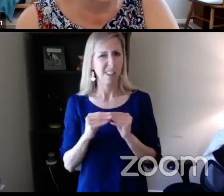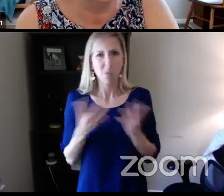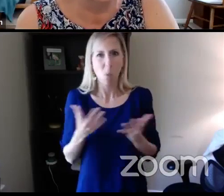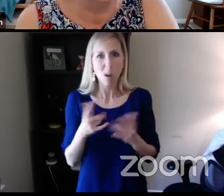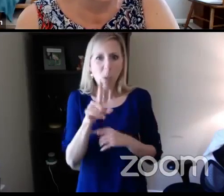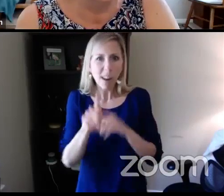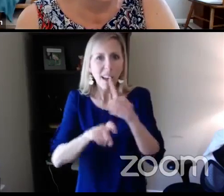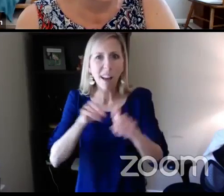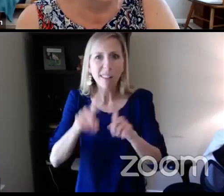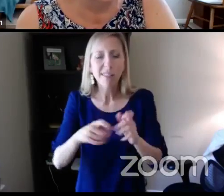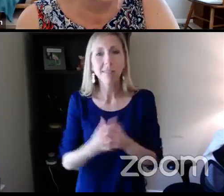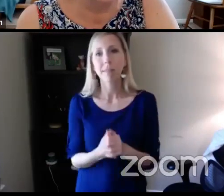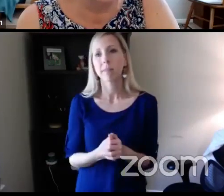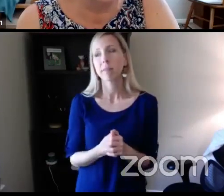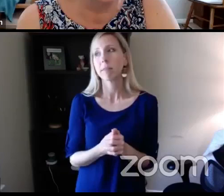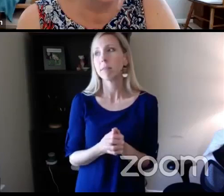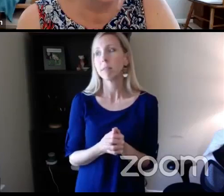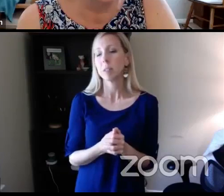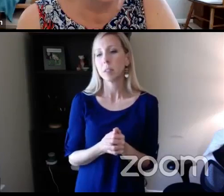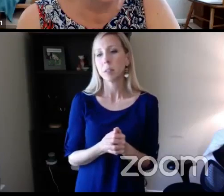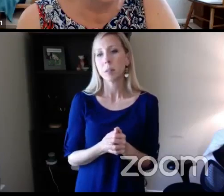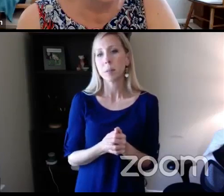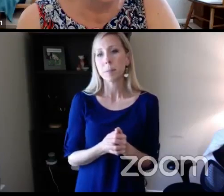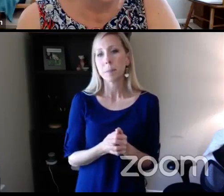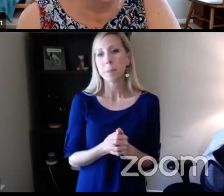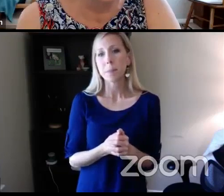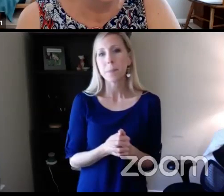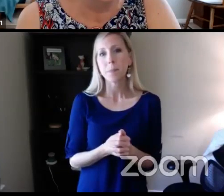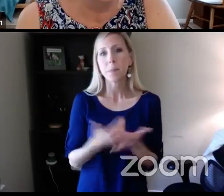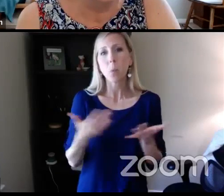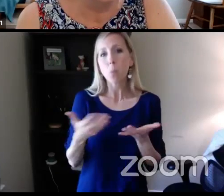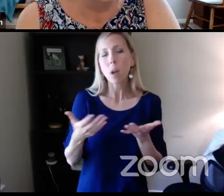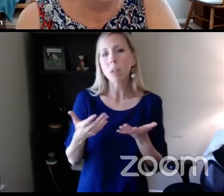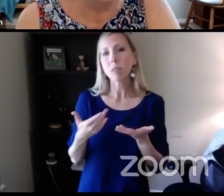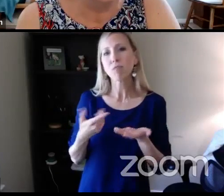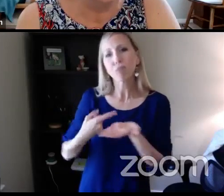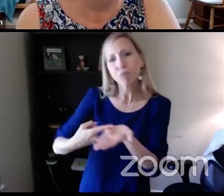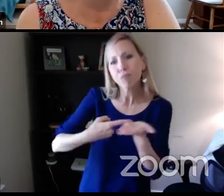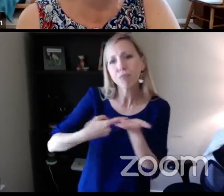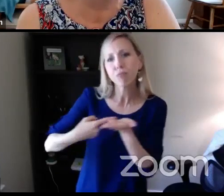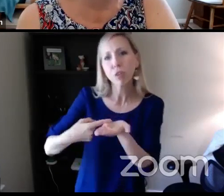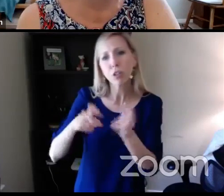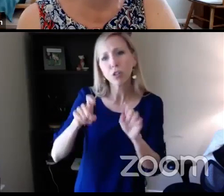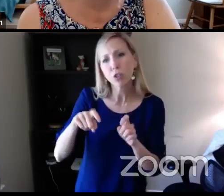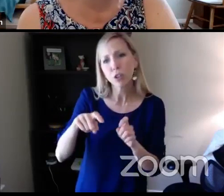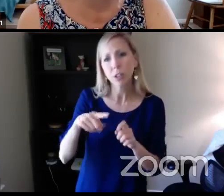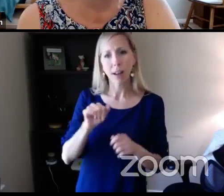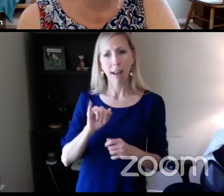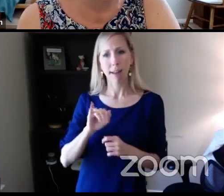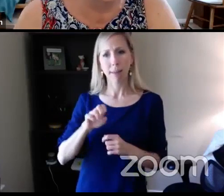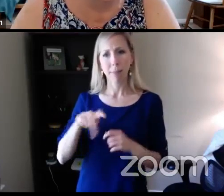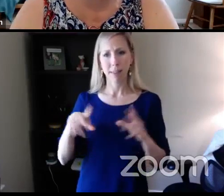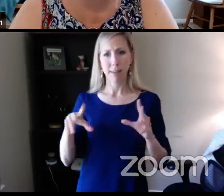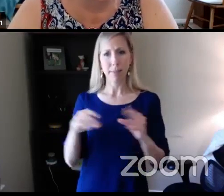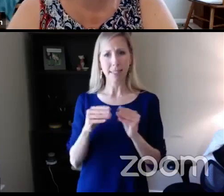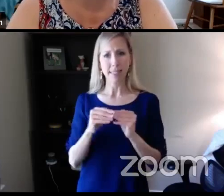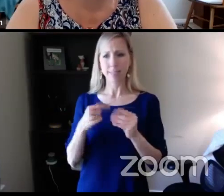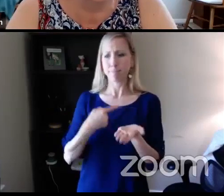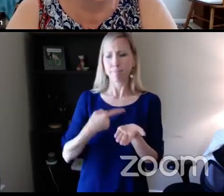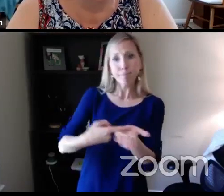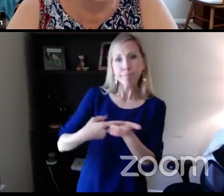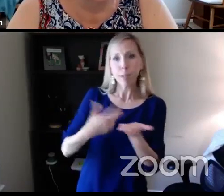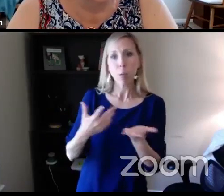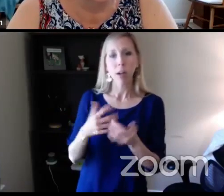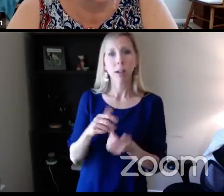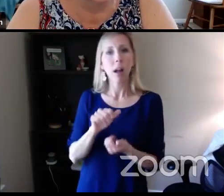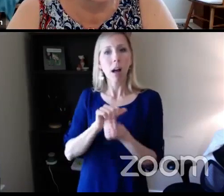what questions to talk with your IEP team about, accommodations that might